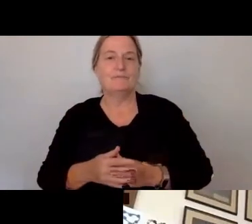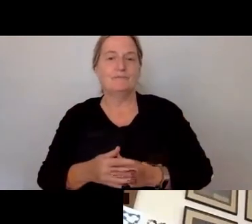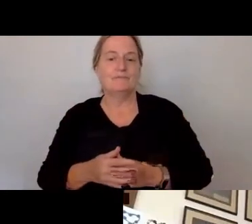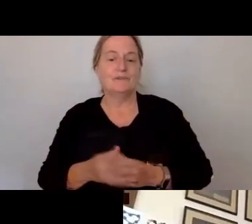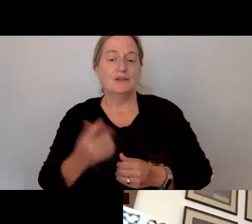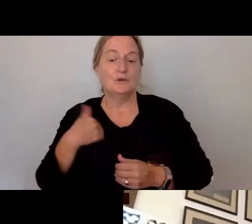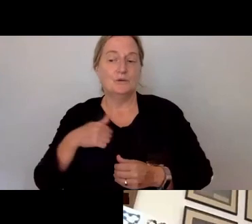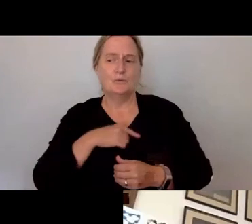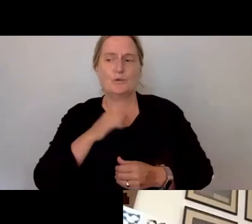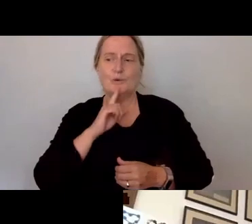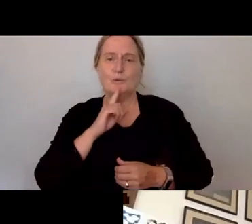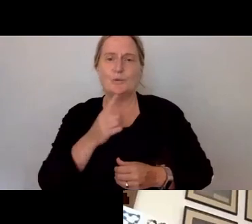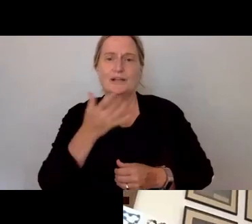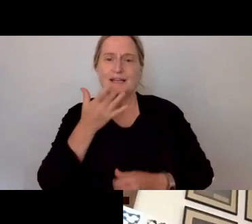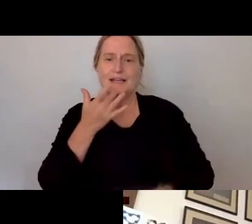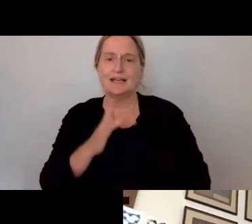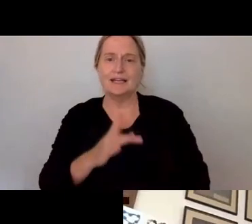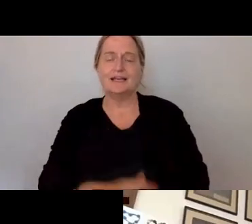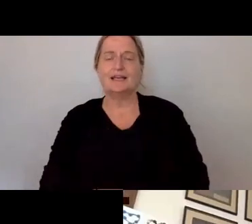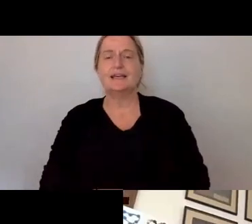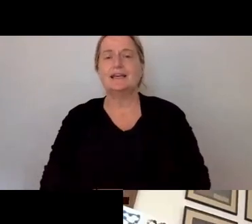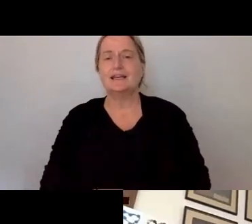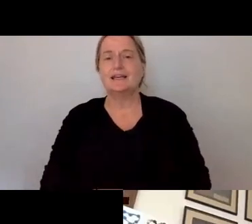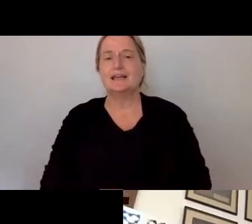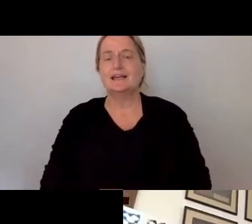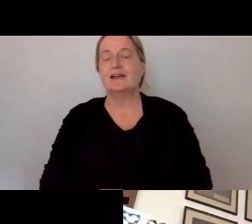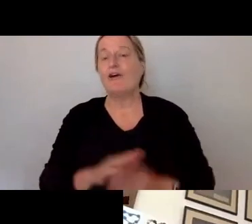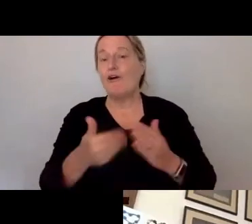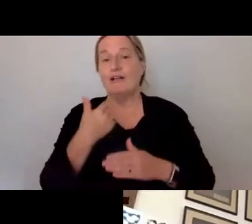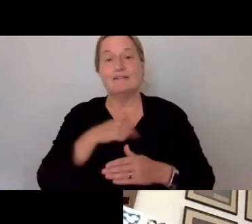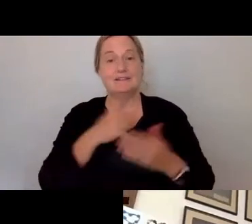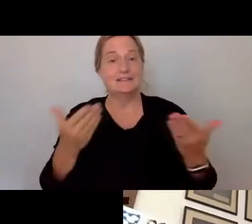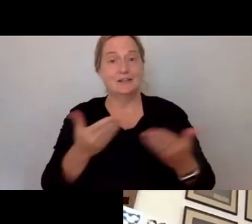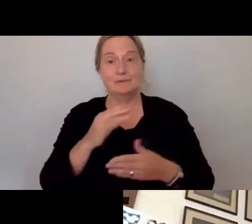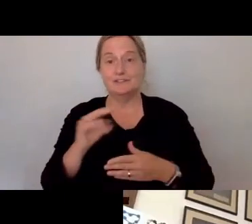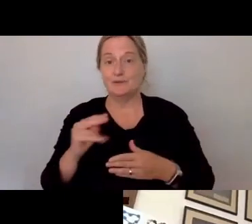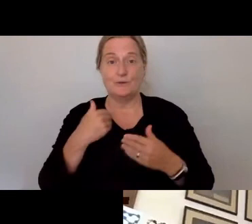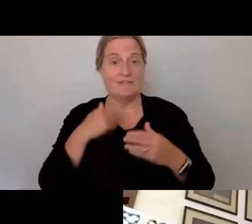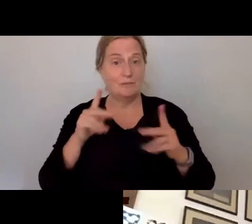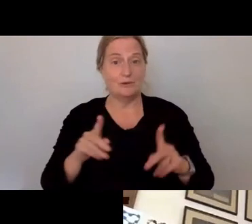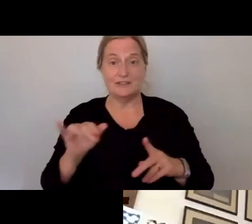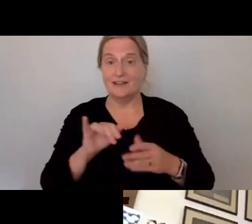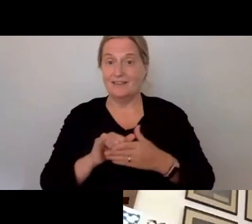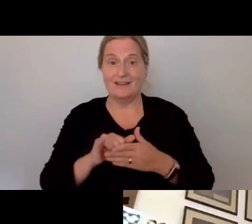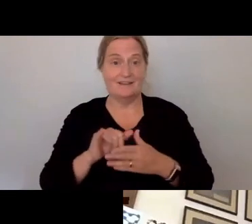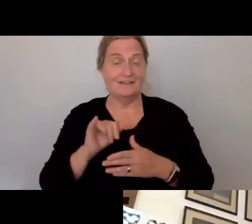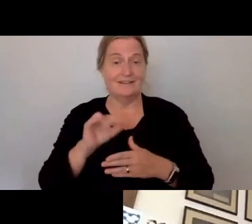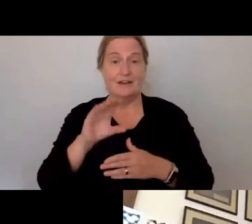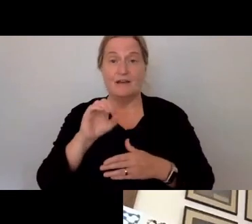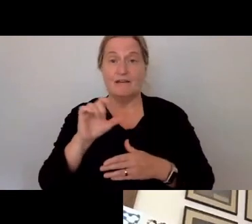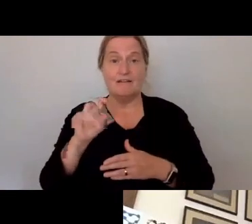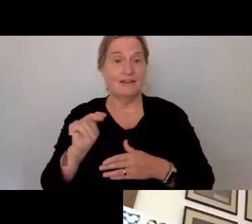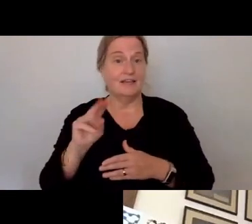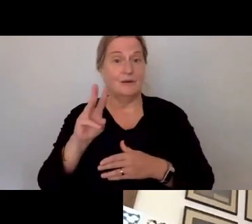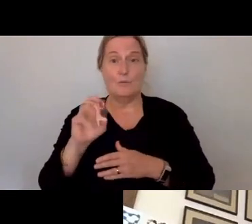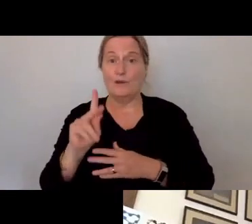us and thousands of others in Minnesota, to have a person like that who has made a lifelong commitment